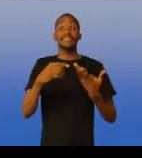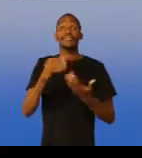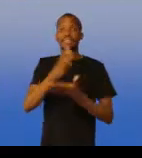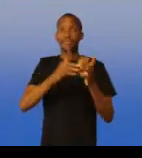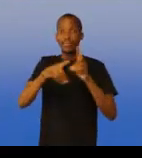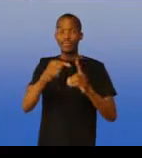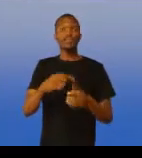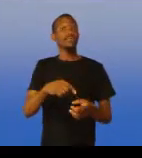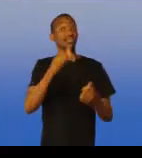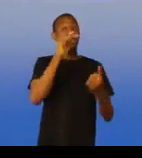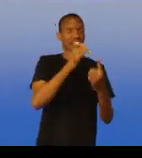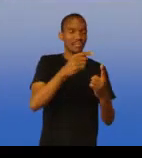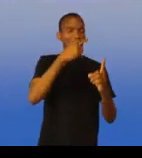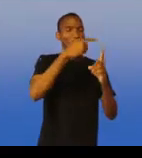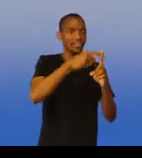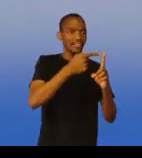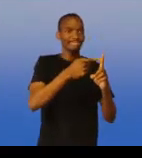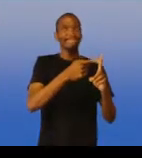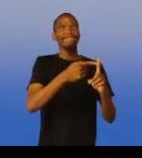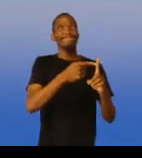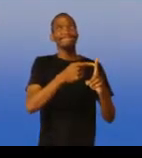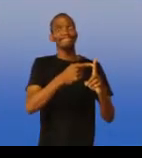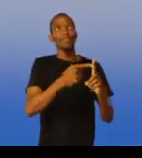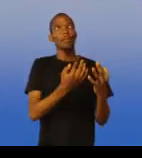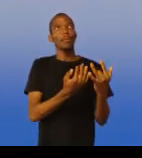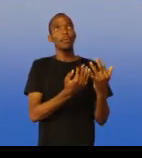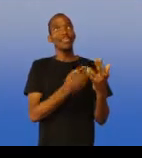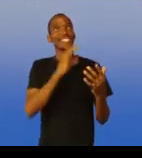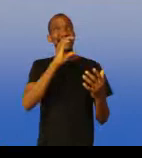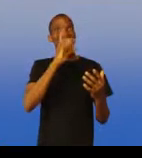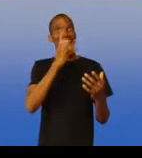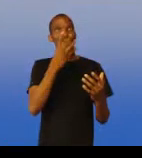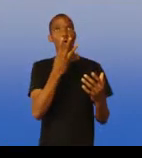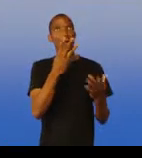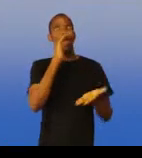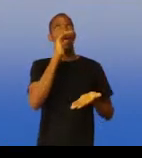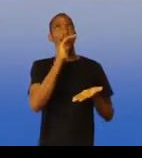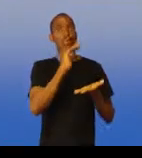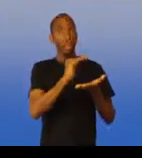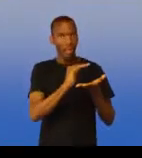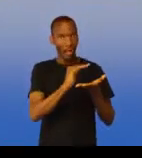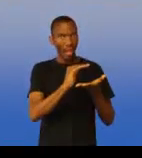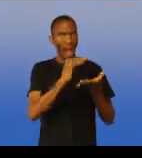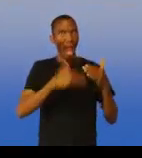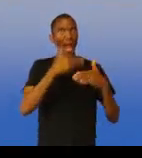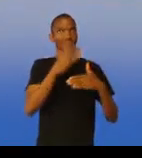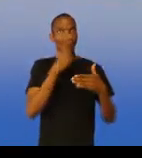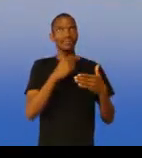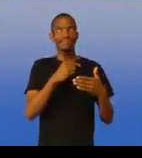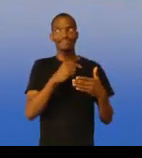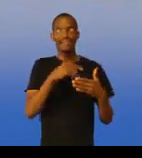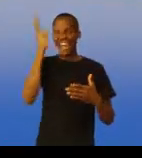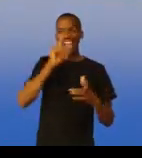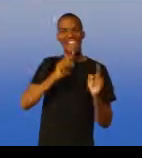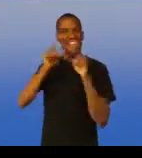test positive, then they'd go home. They were supposed to wait for their CD4 to drop, but from there they would just ignore and never go back to the hospital.